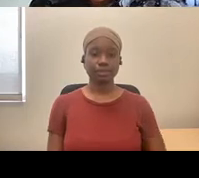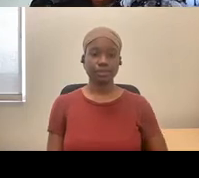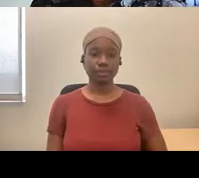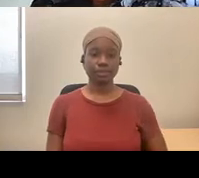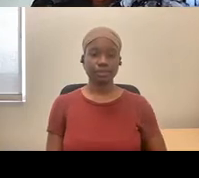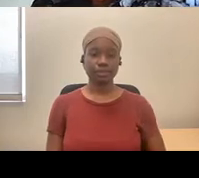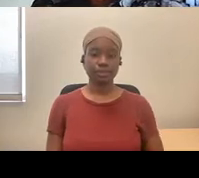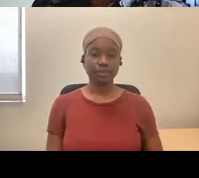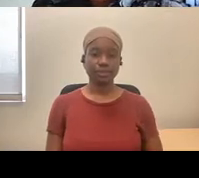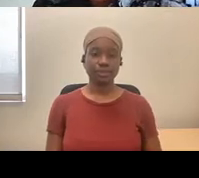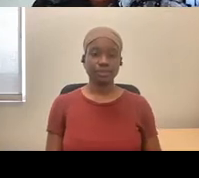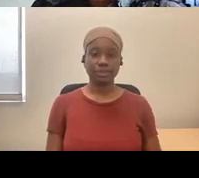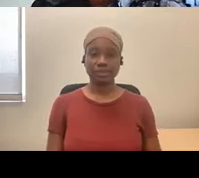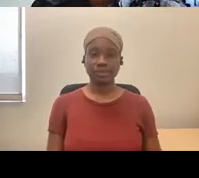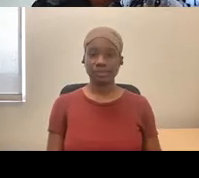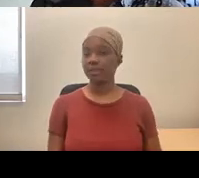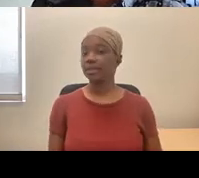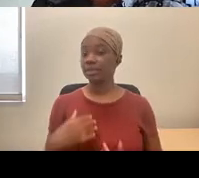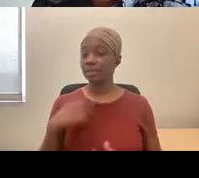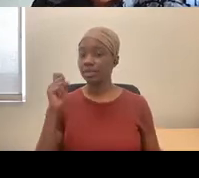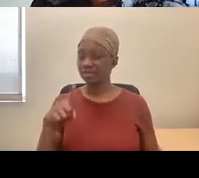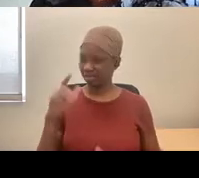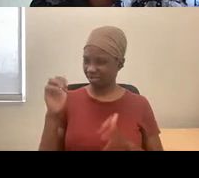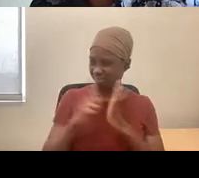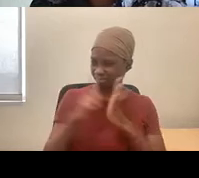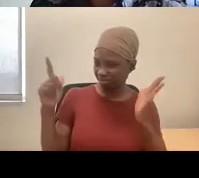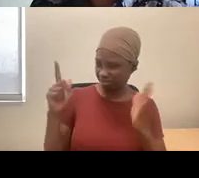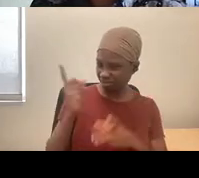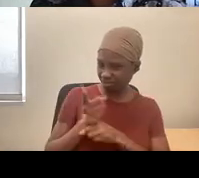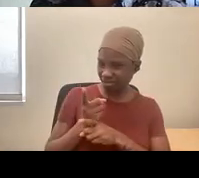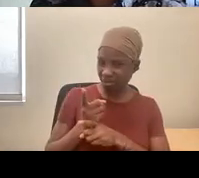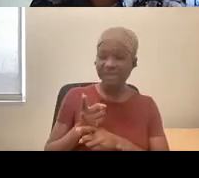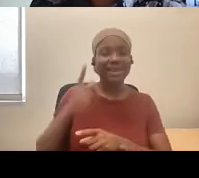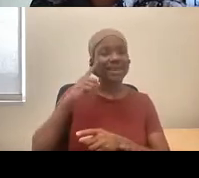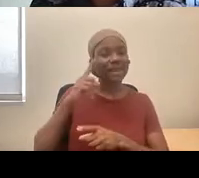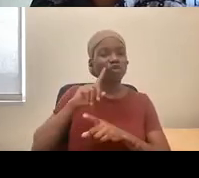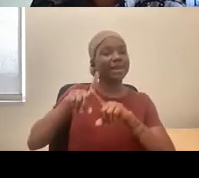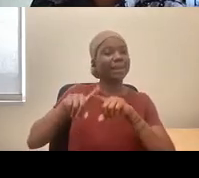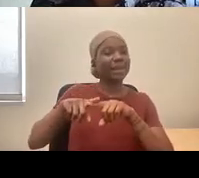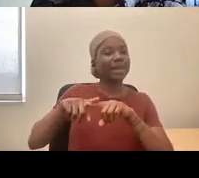it might really, there was a question, isn't that illegal? I think it might really depend on the location. Like,